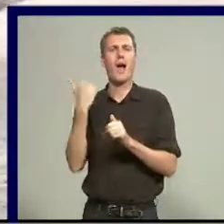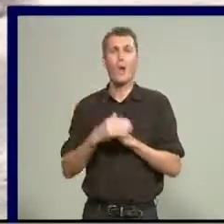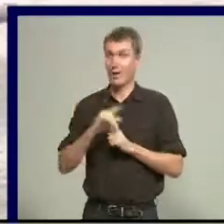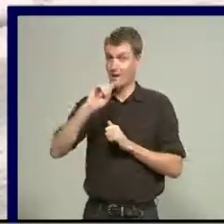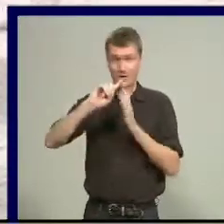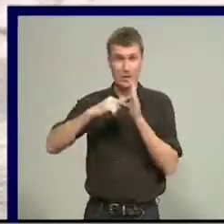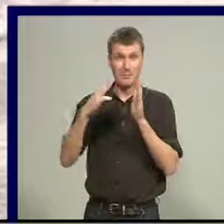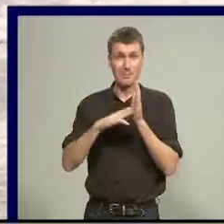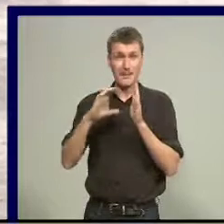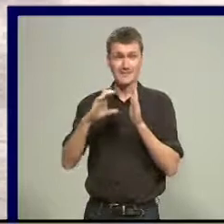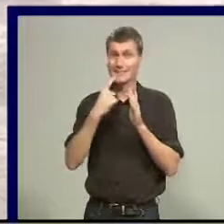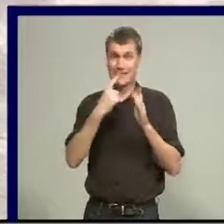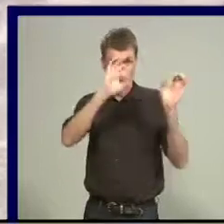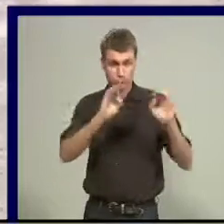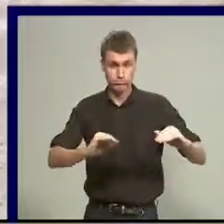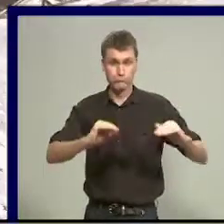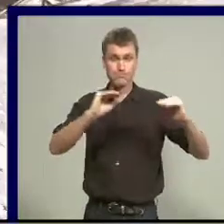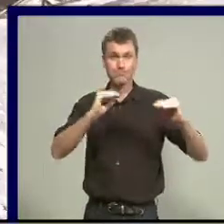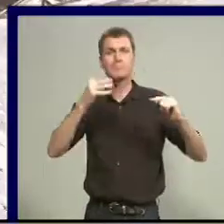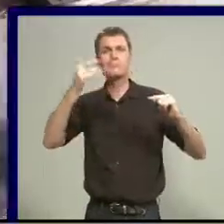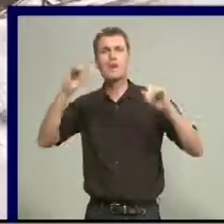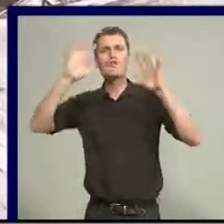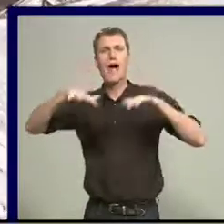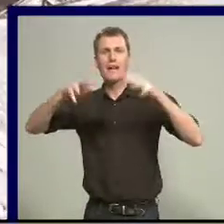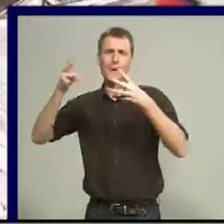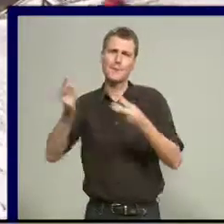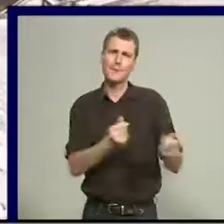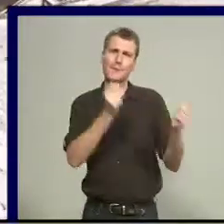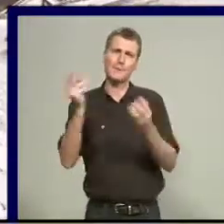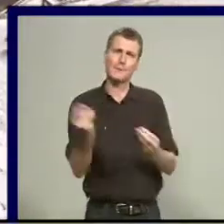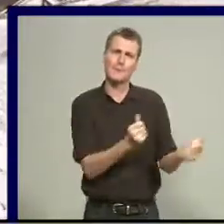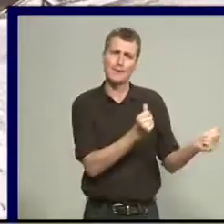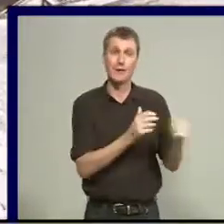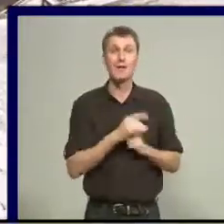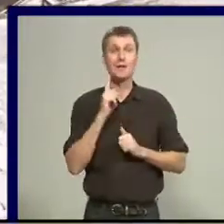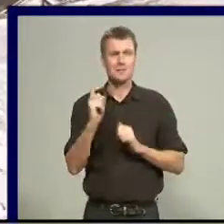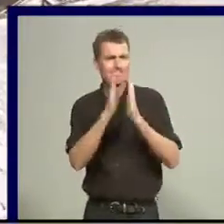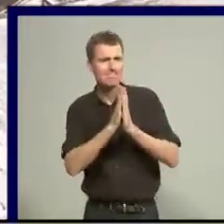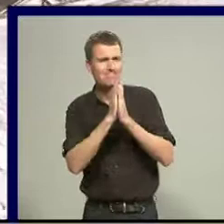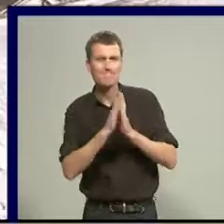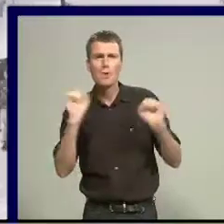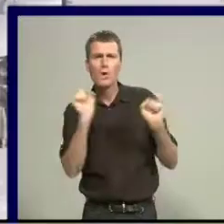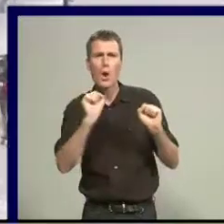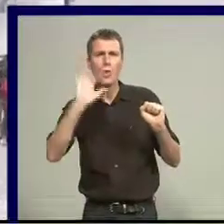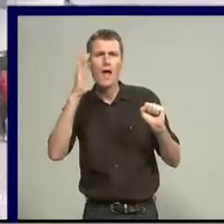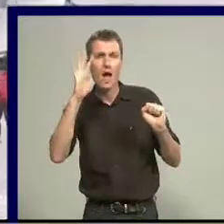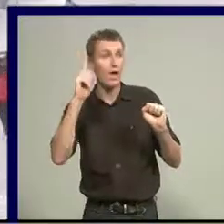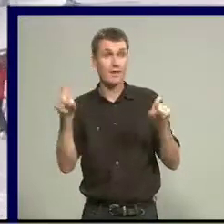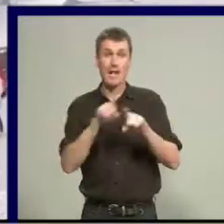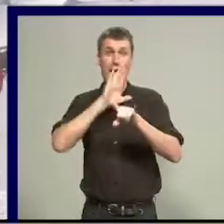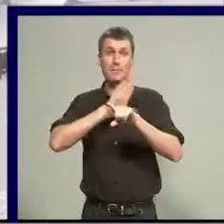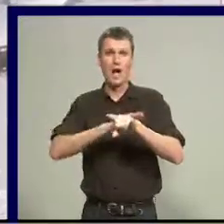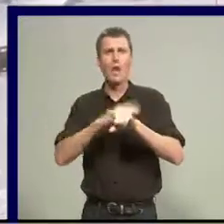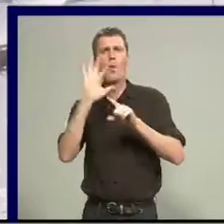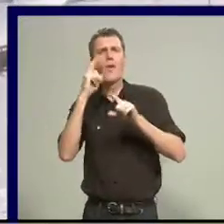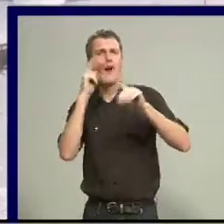washed away most of the snow dumping. While ski field operators pray for colder weather, Met Service is forecasting a southerly front